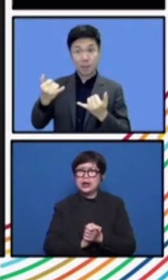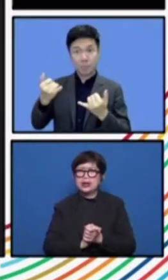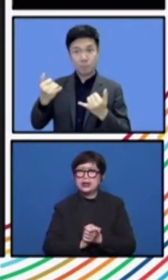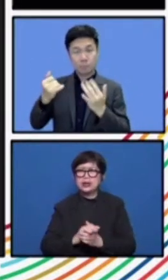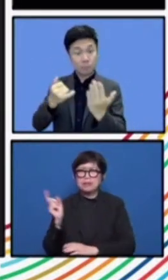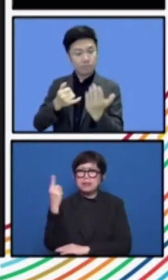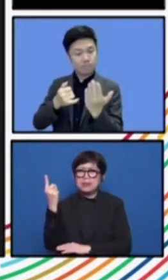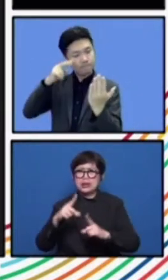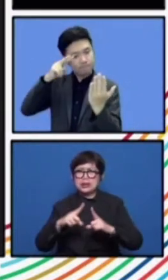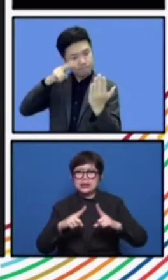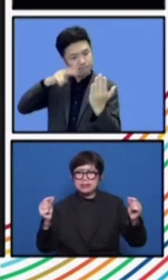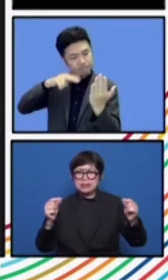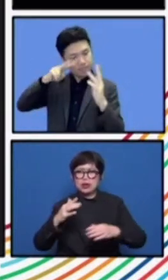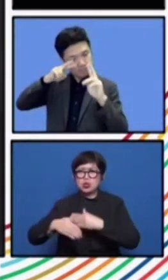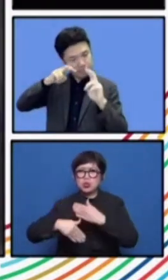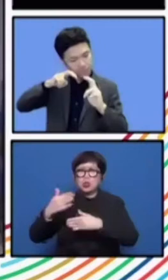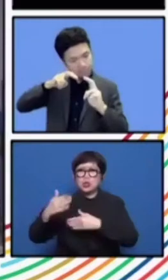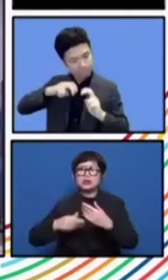much